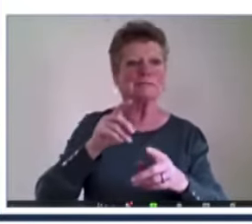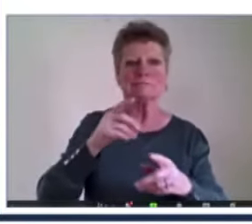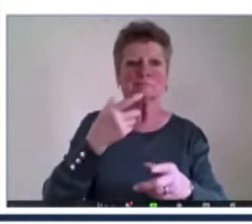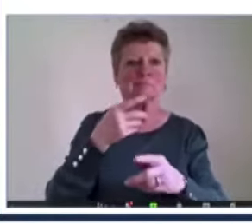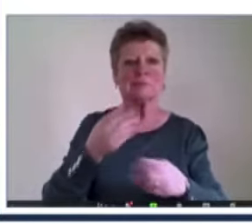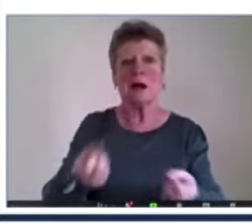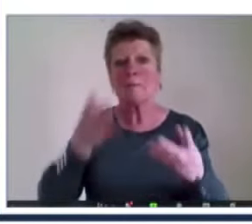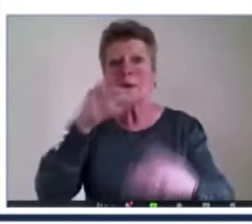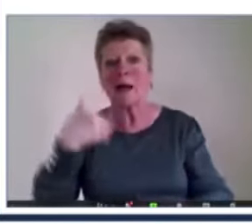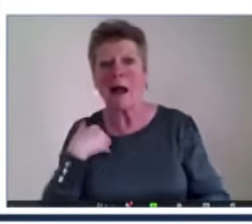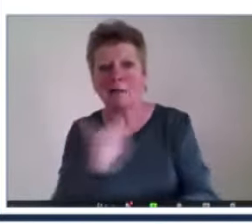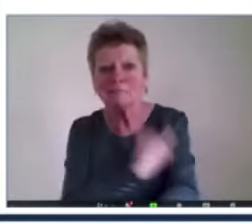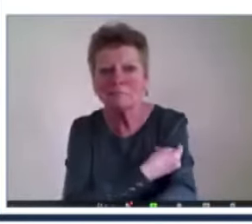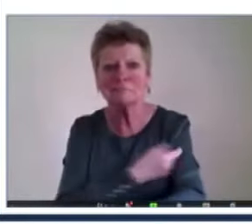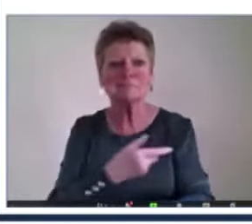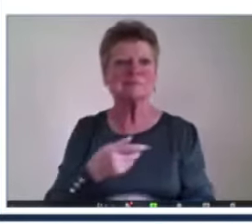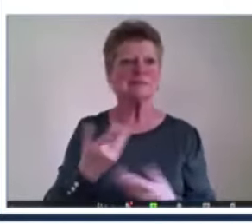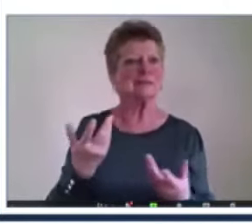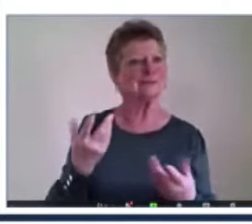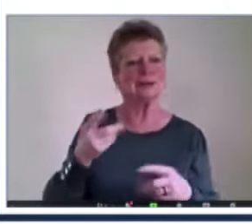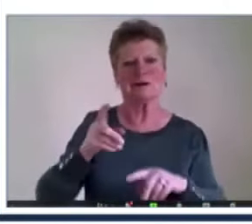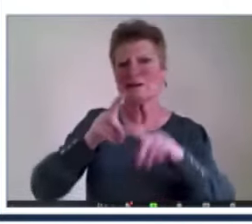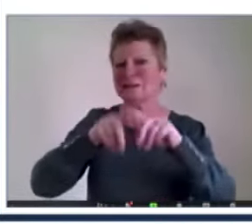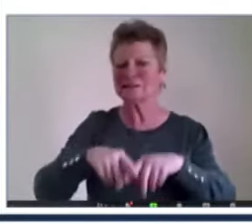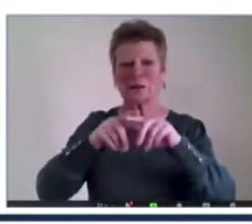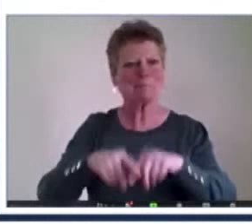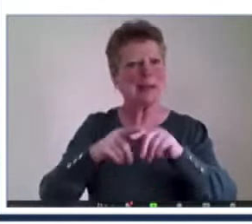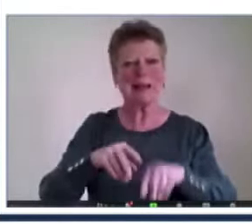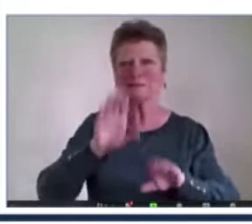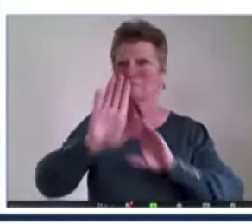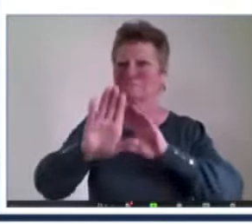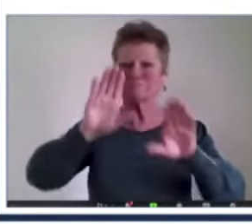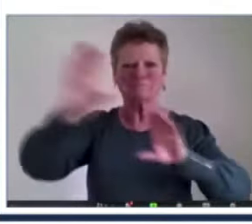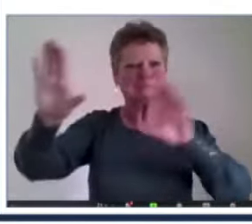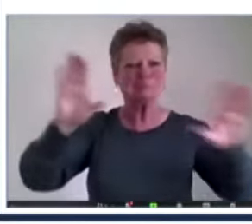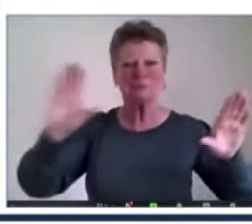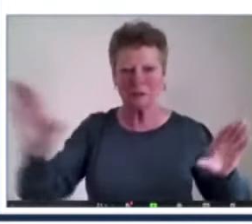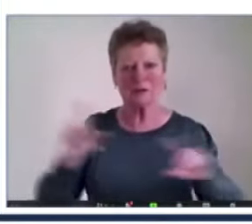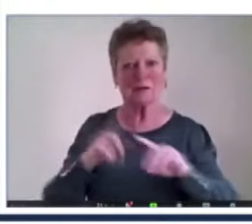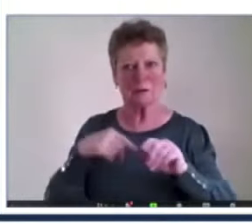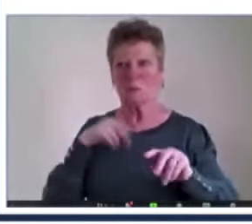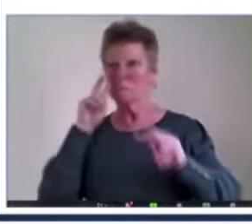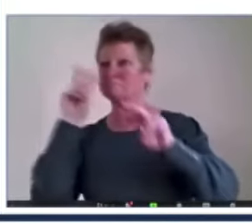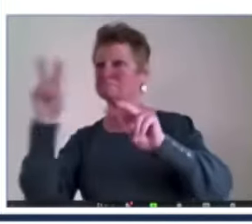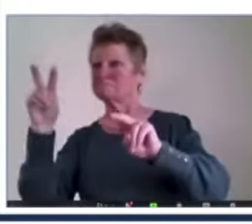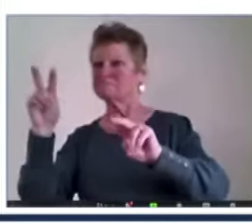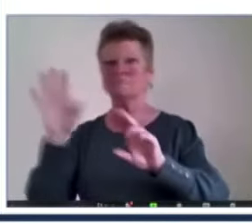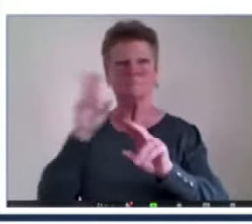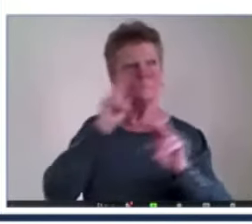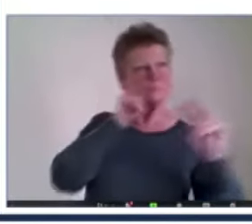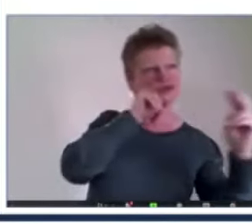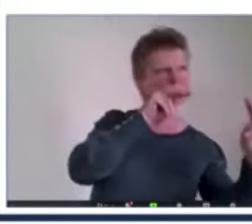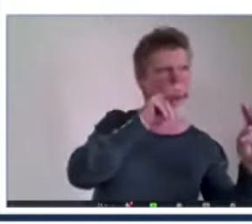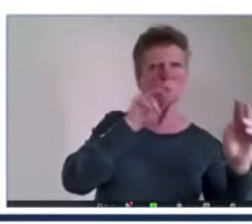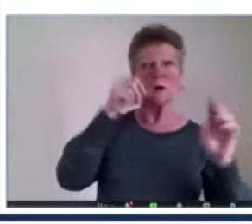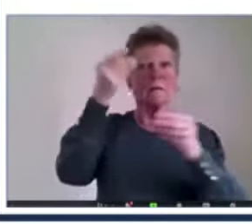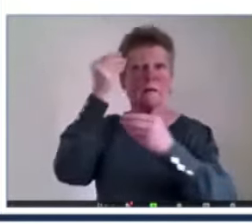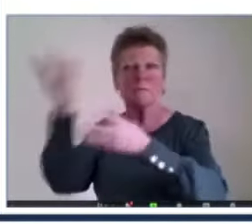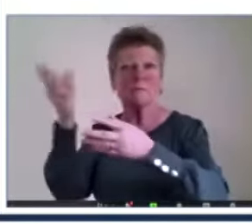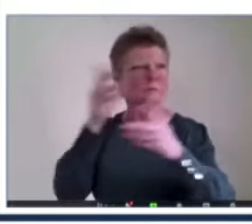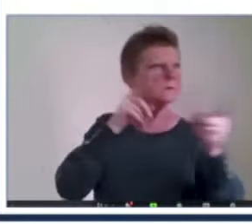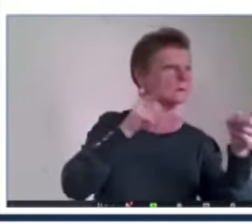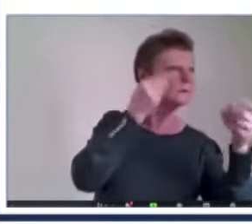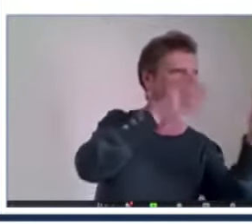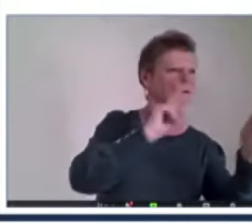mean, certainly there's we're keeping an eye on data elsewhere, but I mean, I don't think you just need to take one